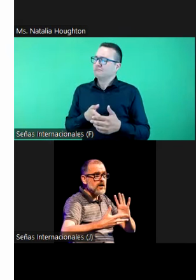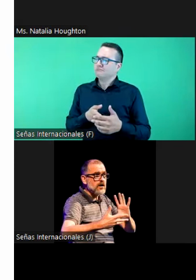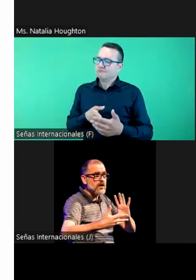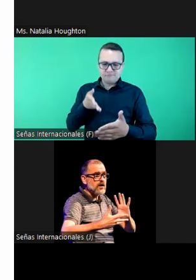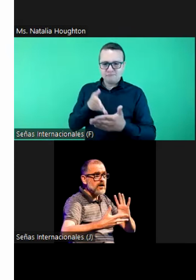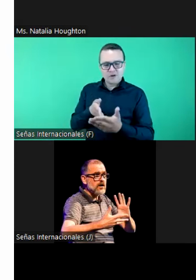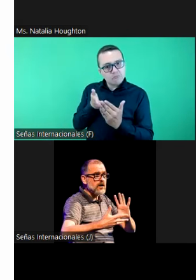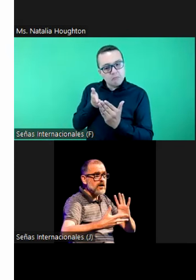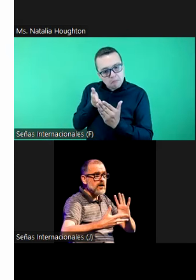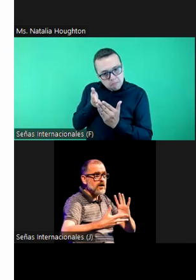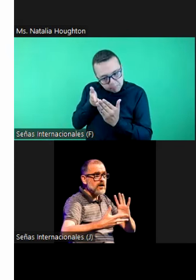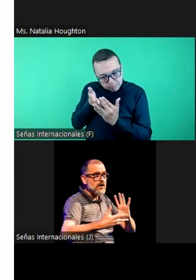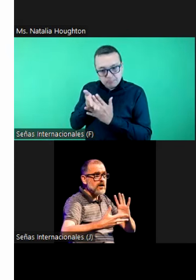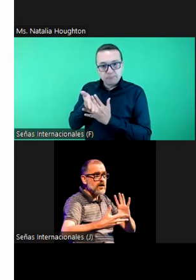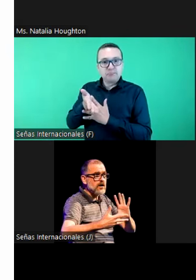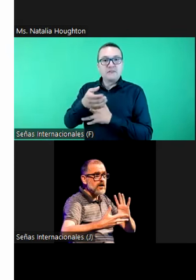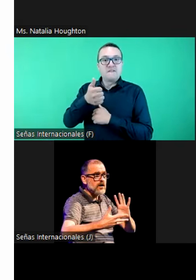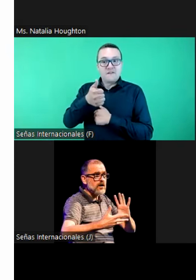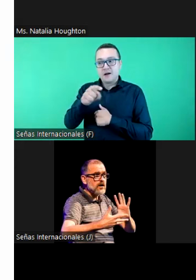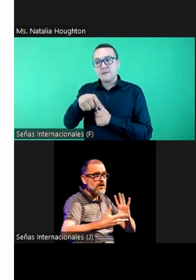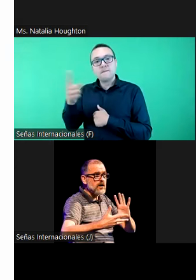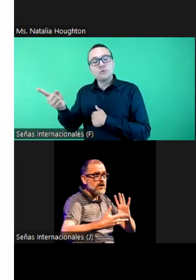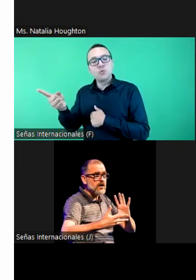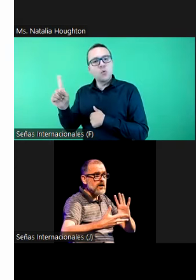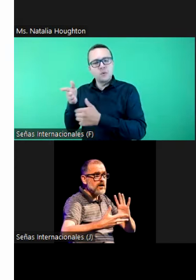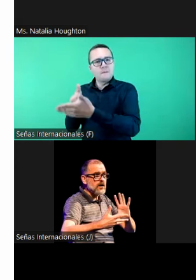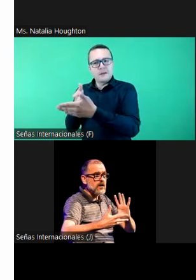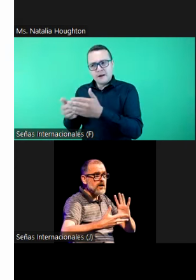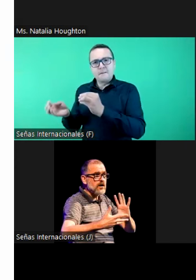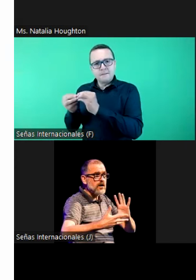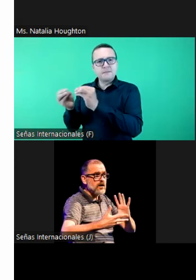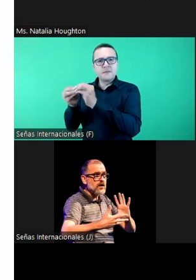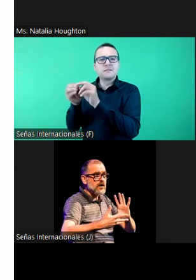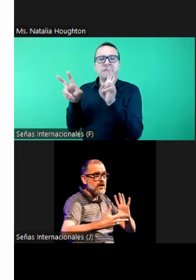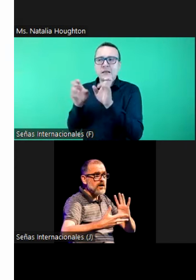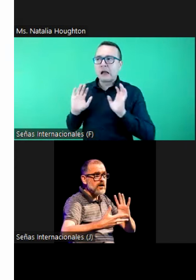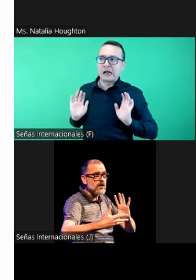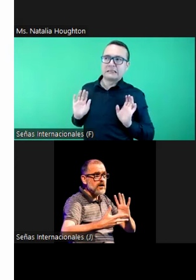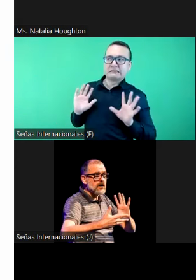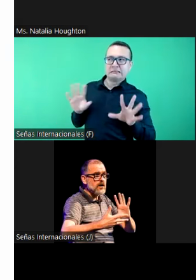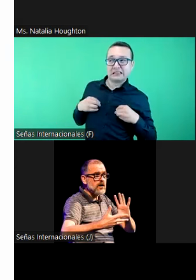important, as was seen in the last slide,